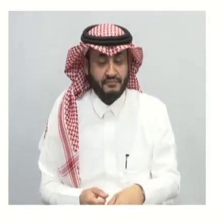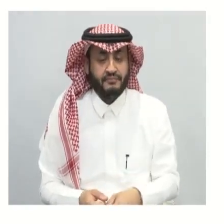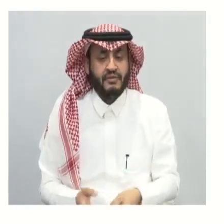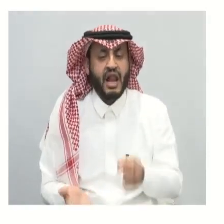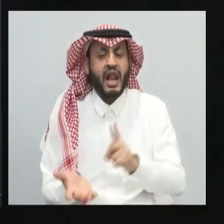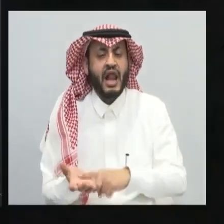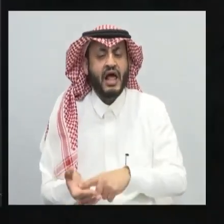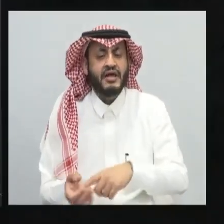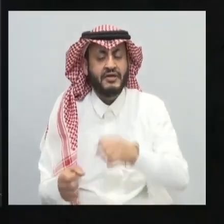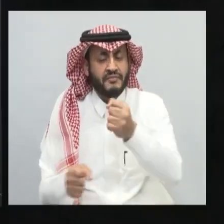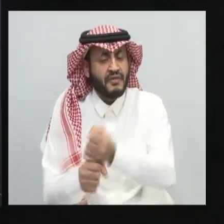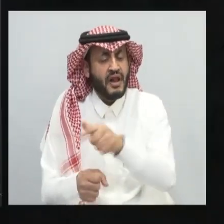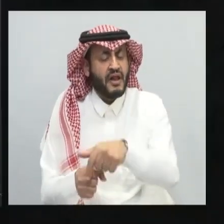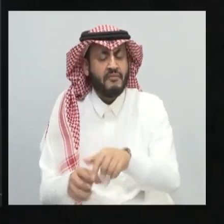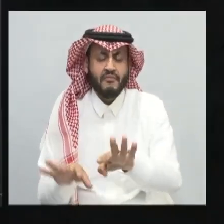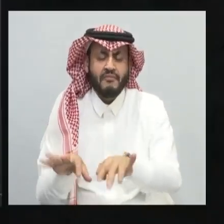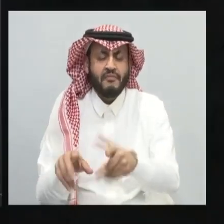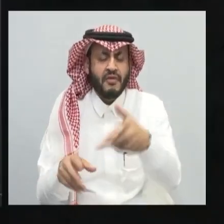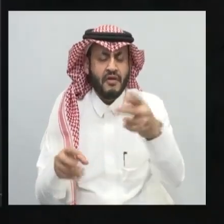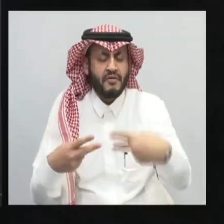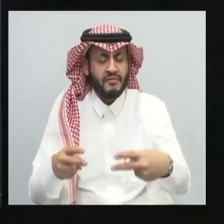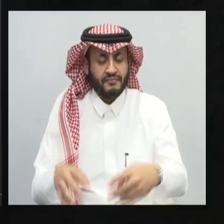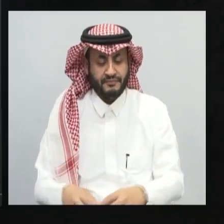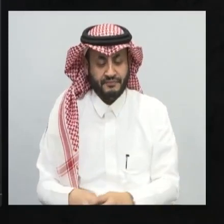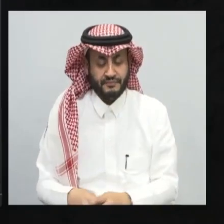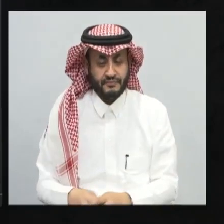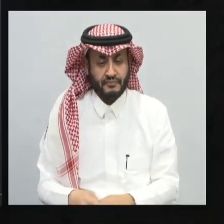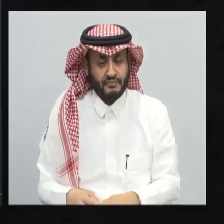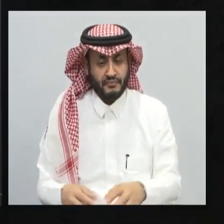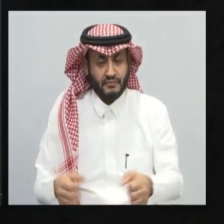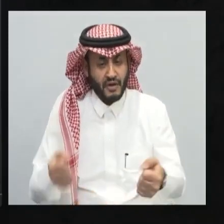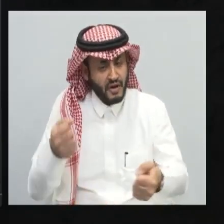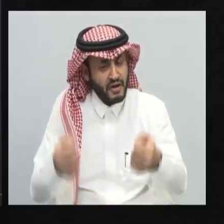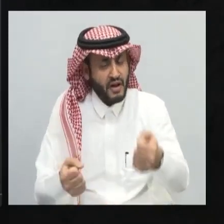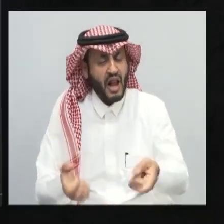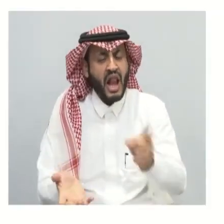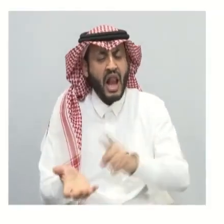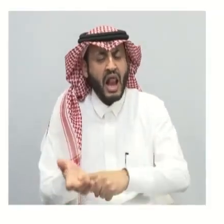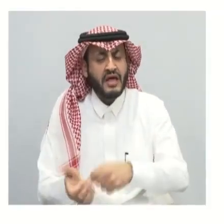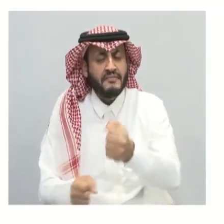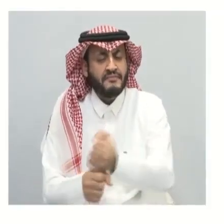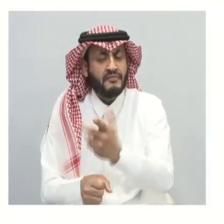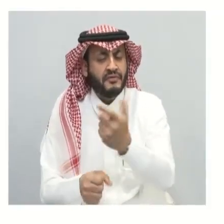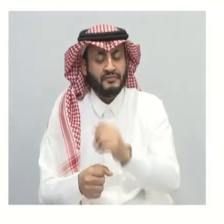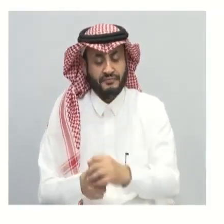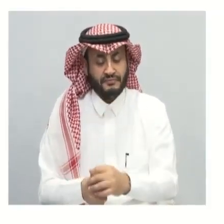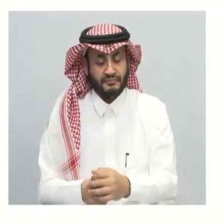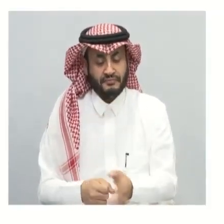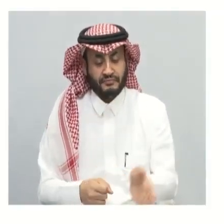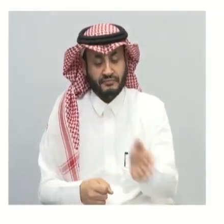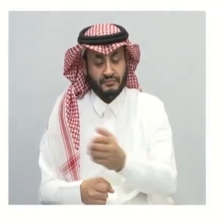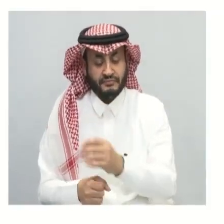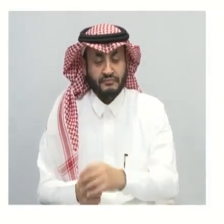Something need to be done to the computer. Something need to be done to the car. Then, have or